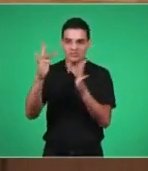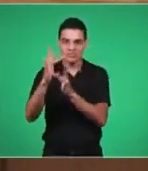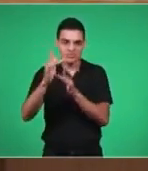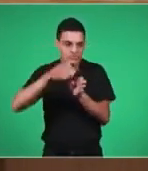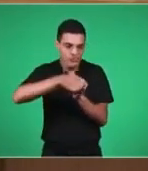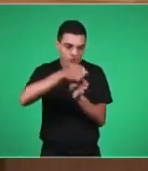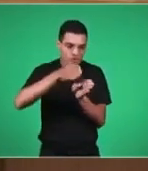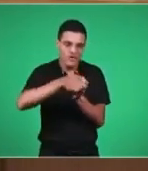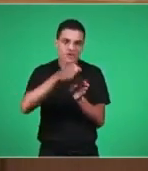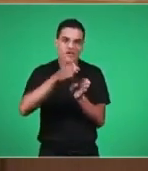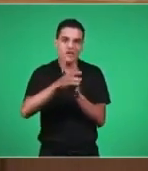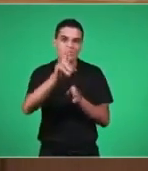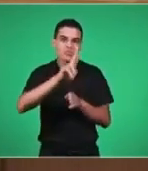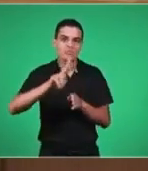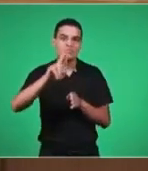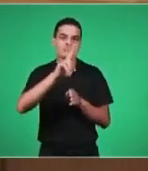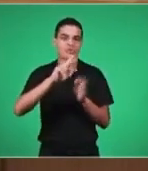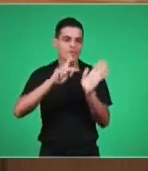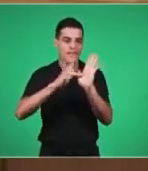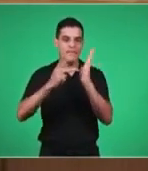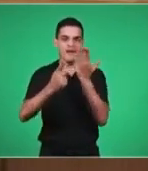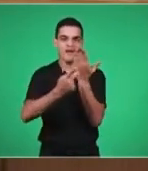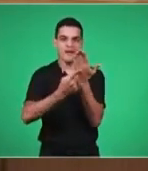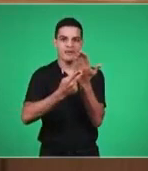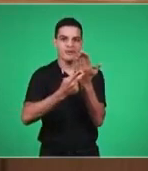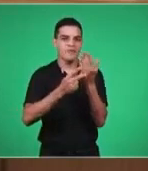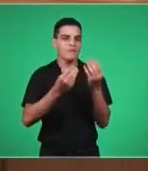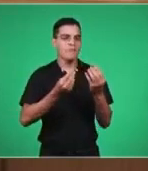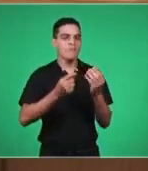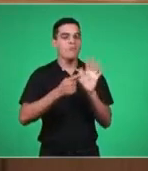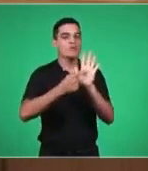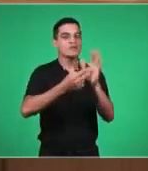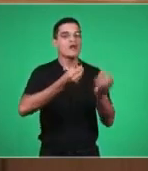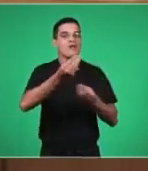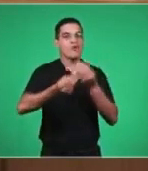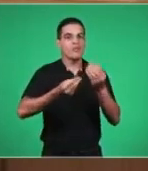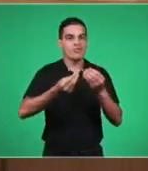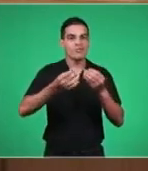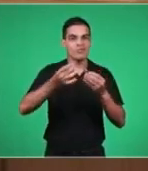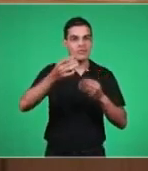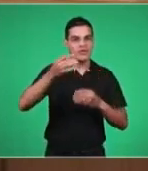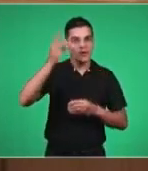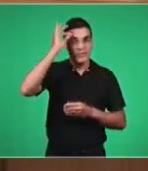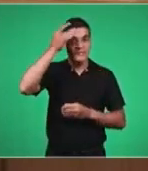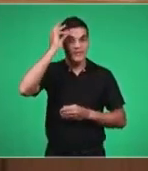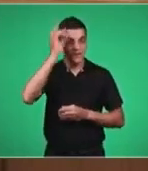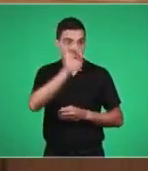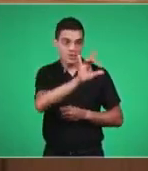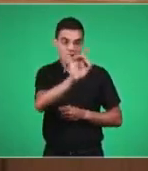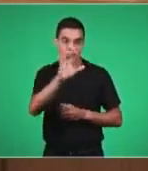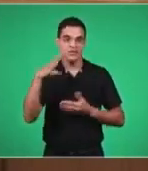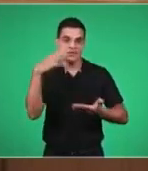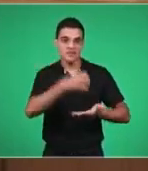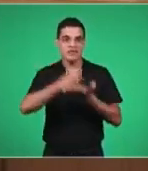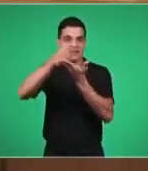Lord in these last moments. So we can use these different aspects of the verse